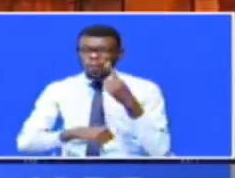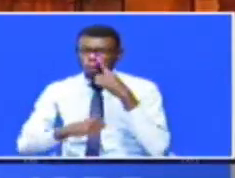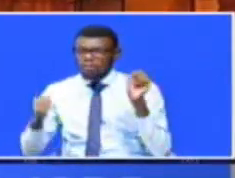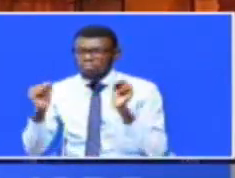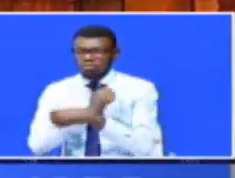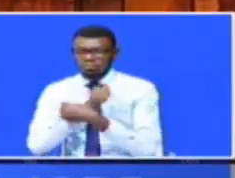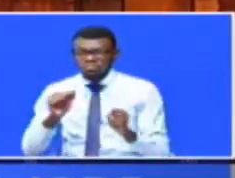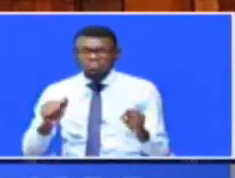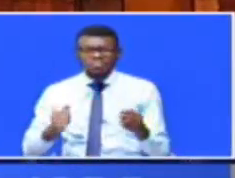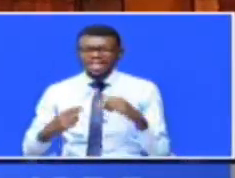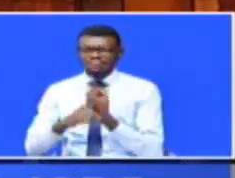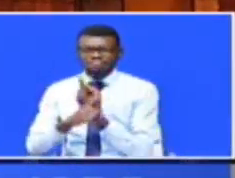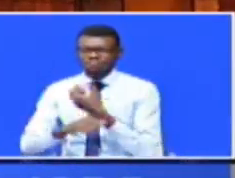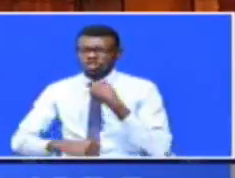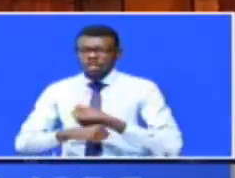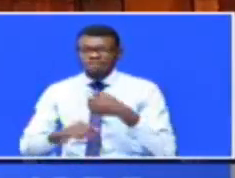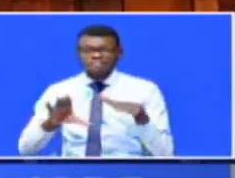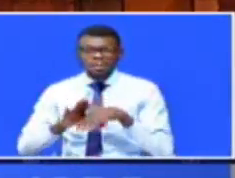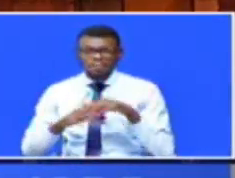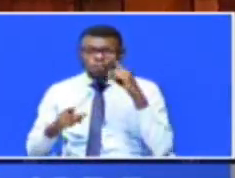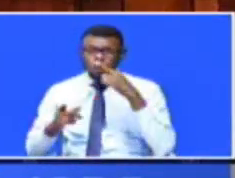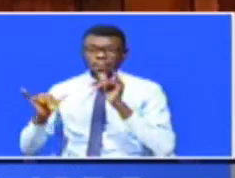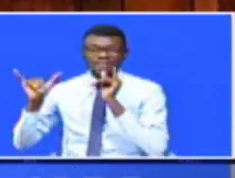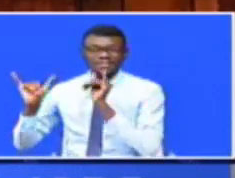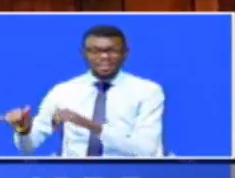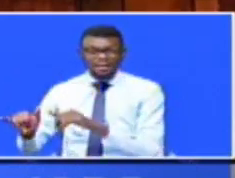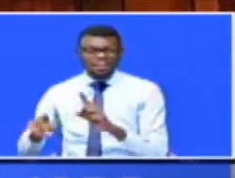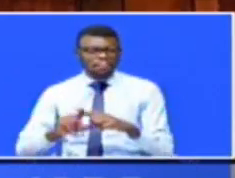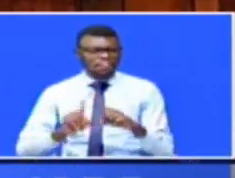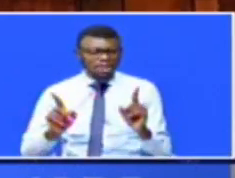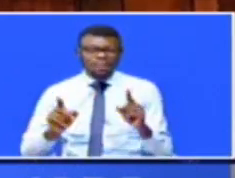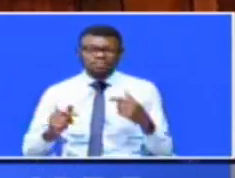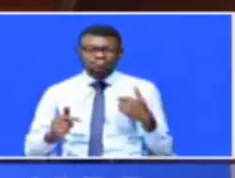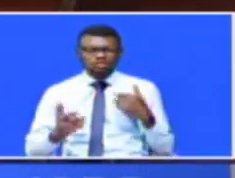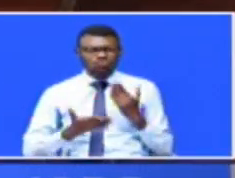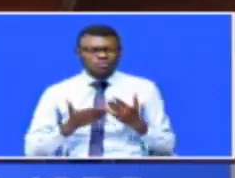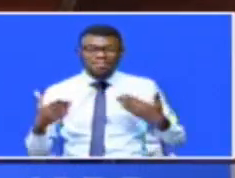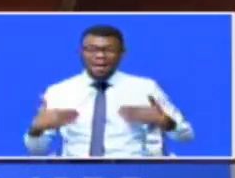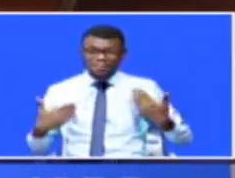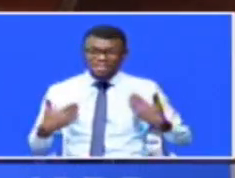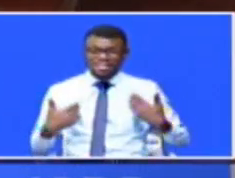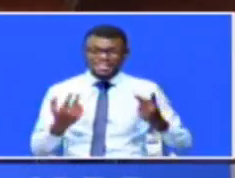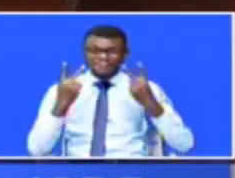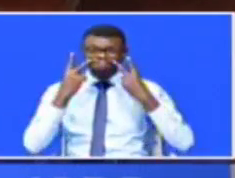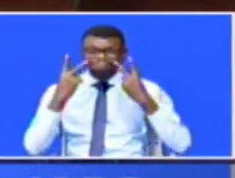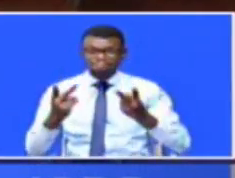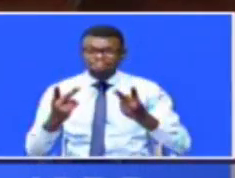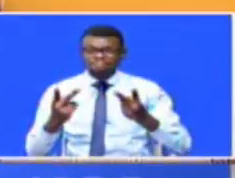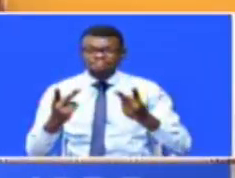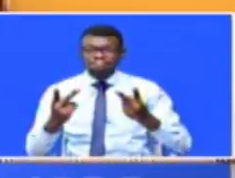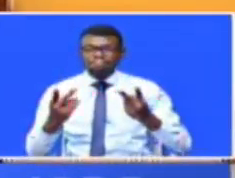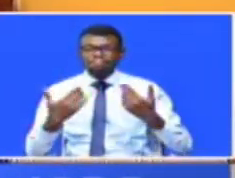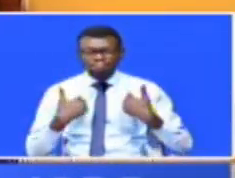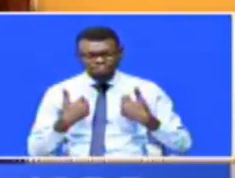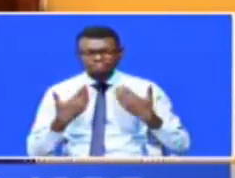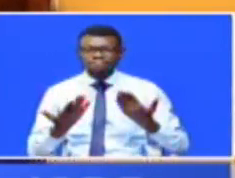from home. So many of our staff are at home. But I'm happy to say that, you know, we have so far not laid any staff off.